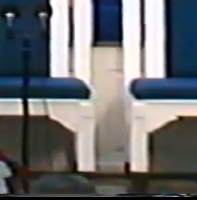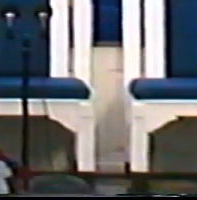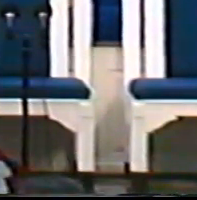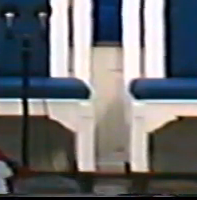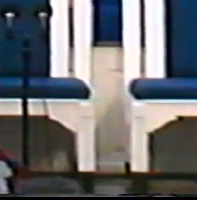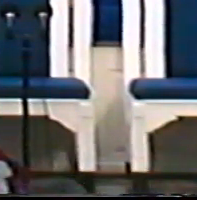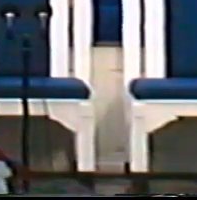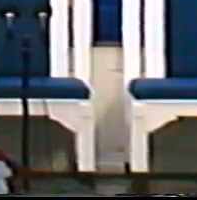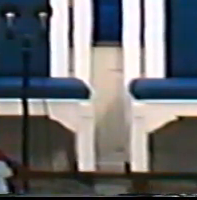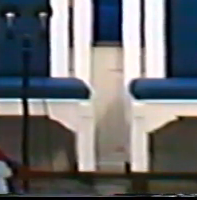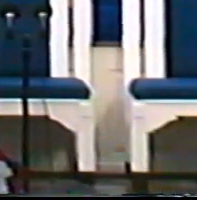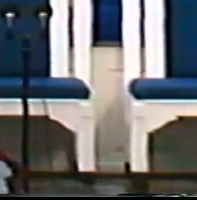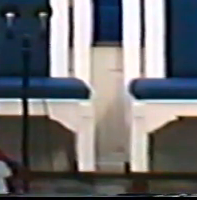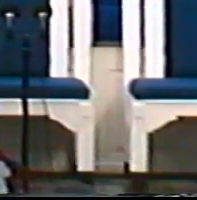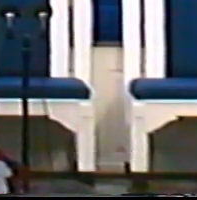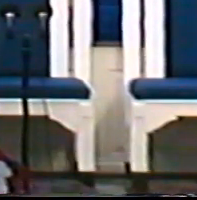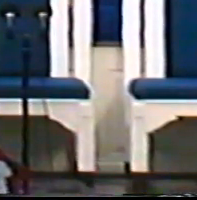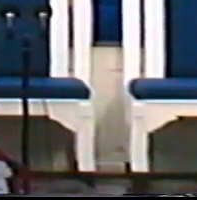me.